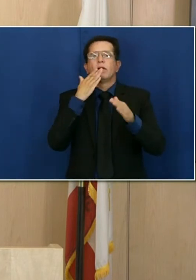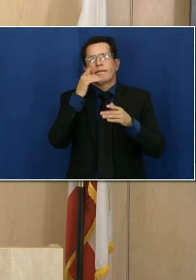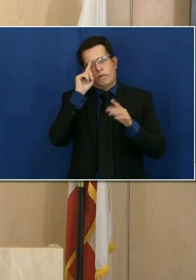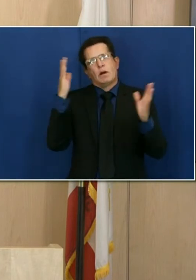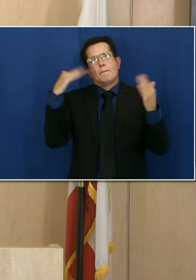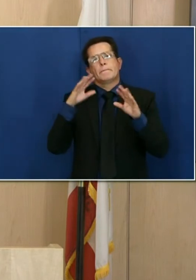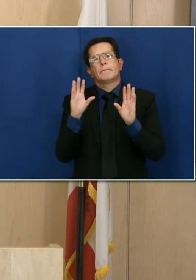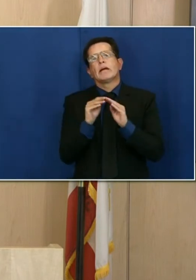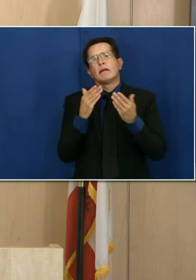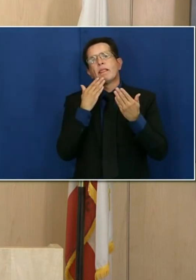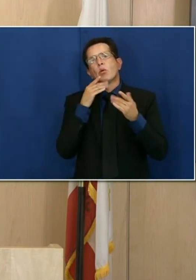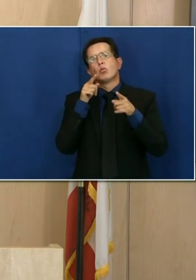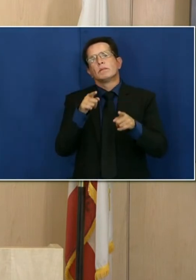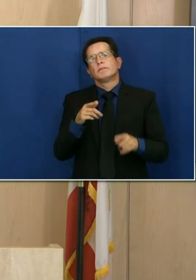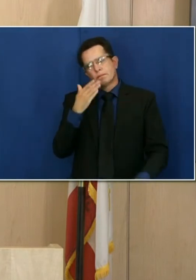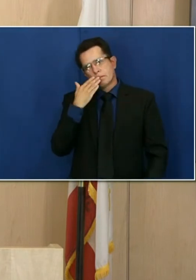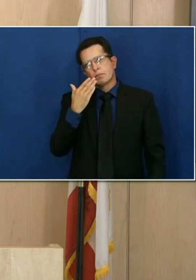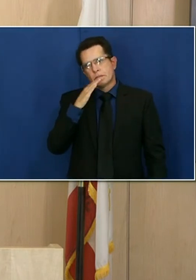attendance.